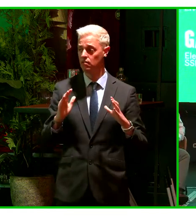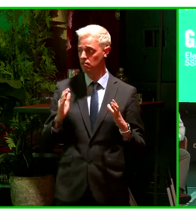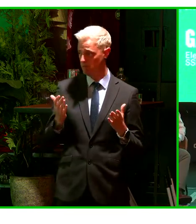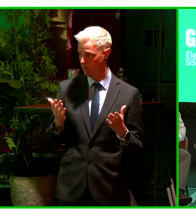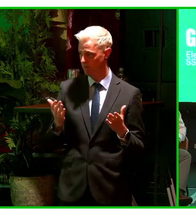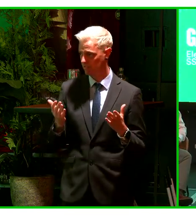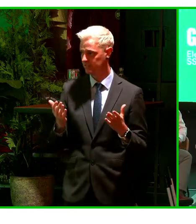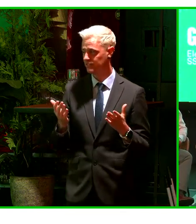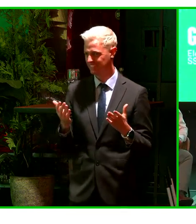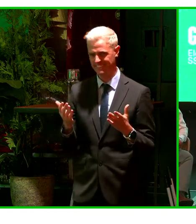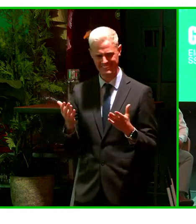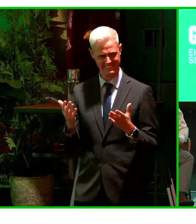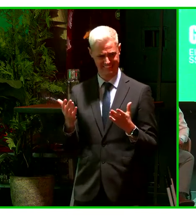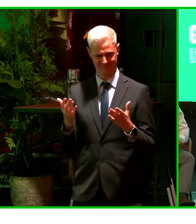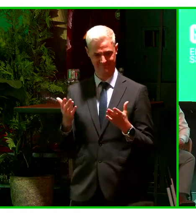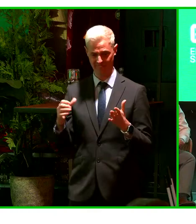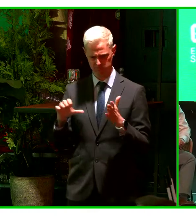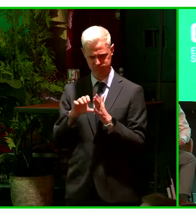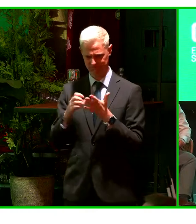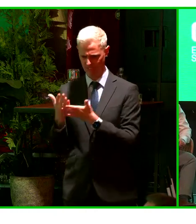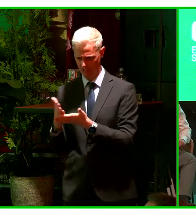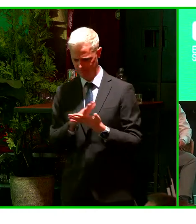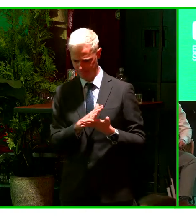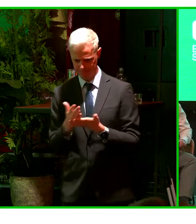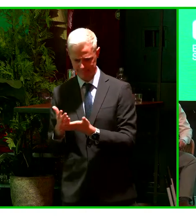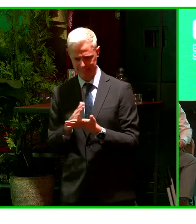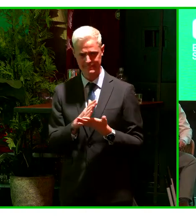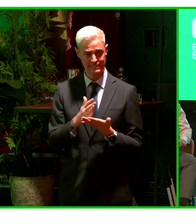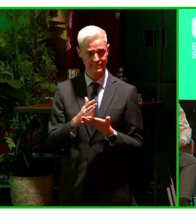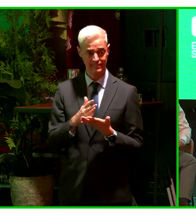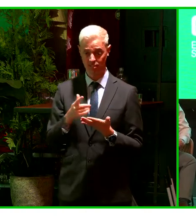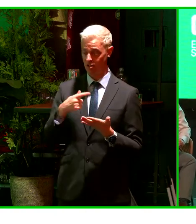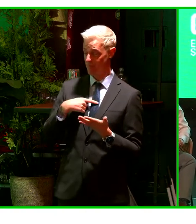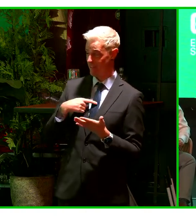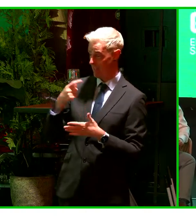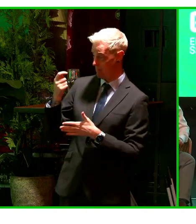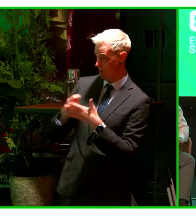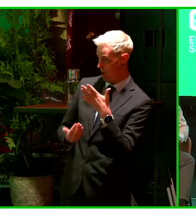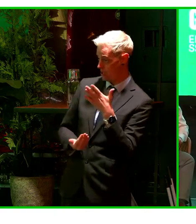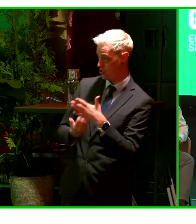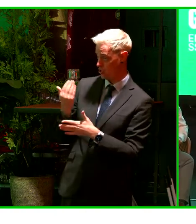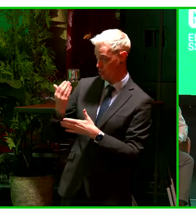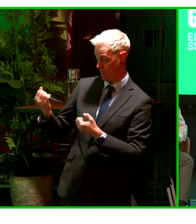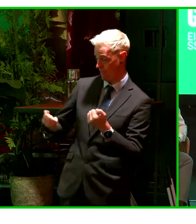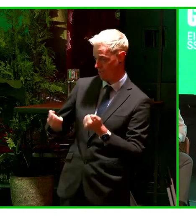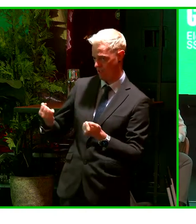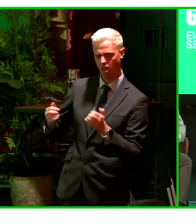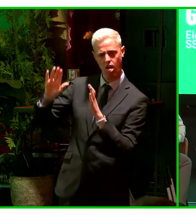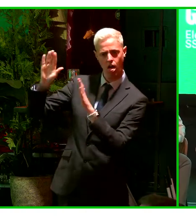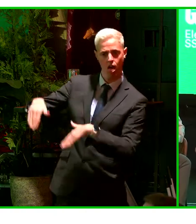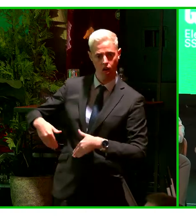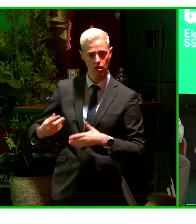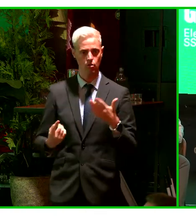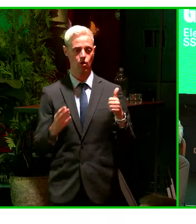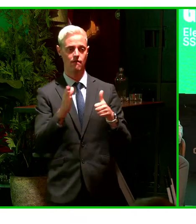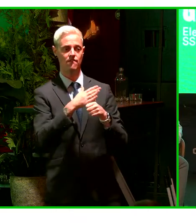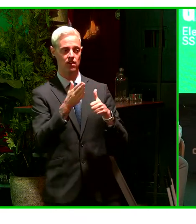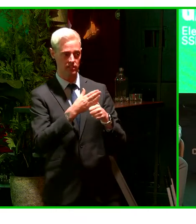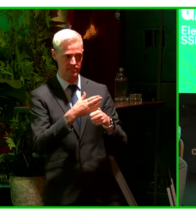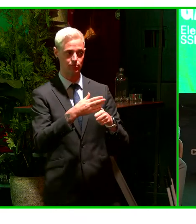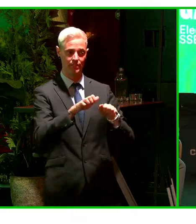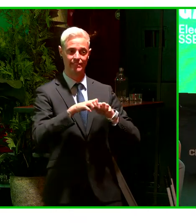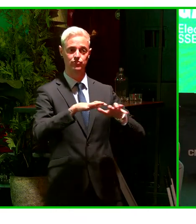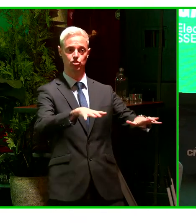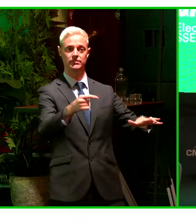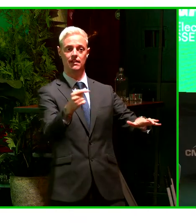chicken and egg dilemma. So people don't want to buy an EV until there's the infrastructure there. People don't want to deploy the infrastructure until there's